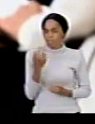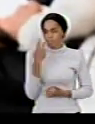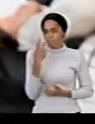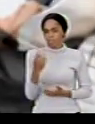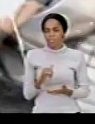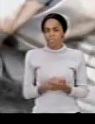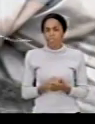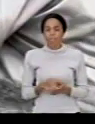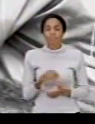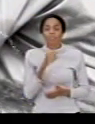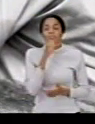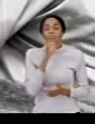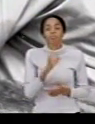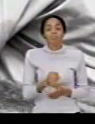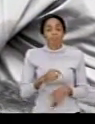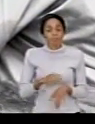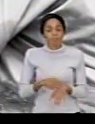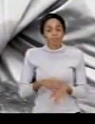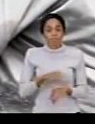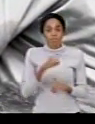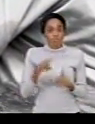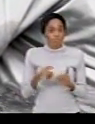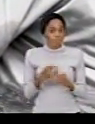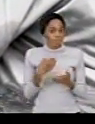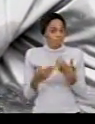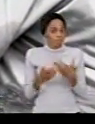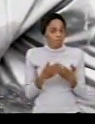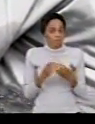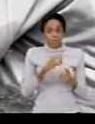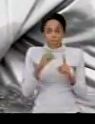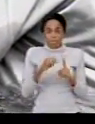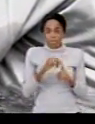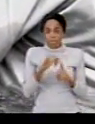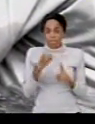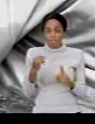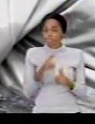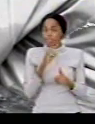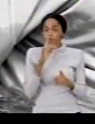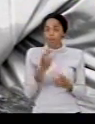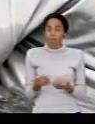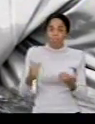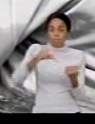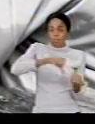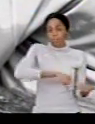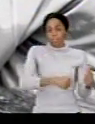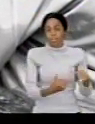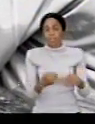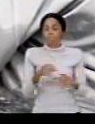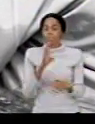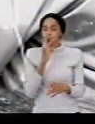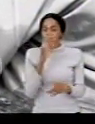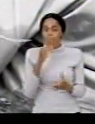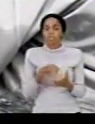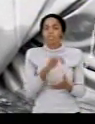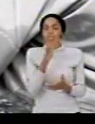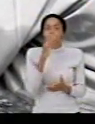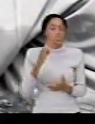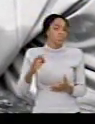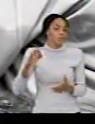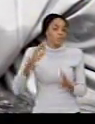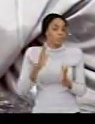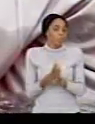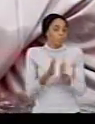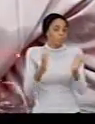olden days, whenever they were baptized in water, you understood, it's a public identification with the body of